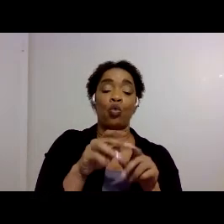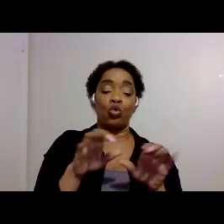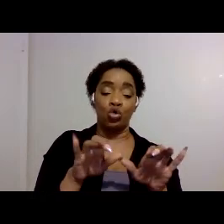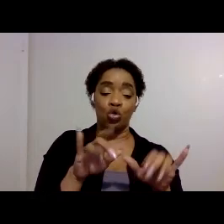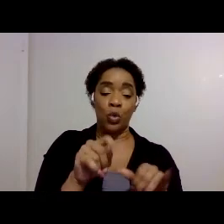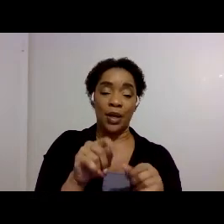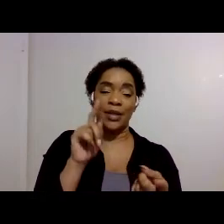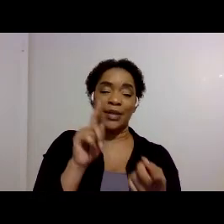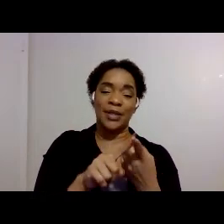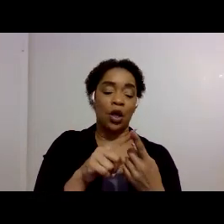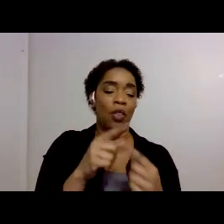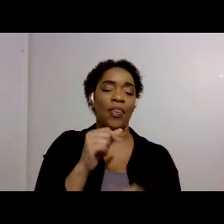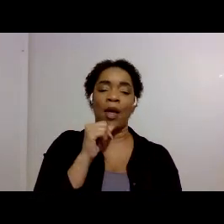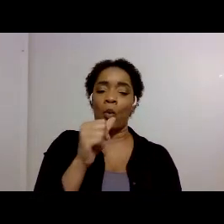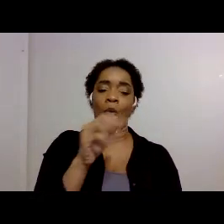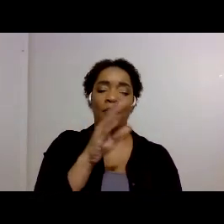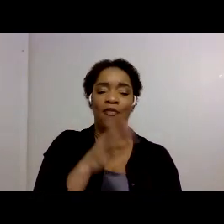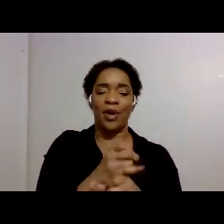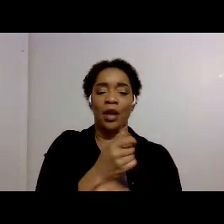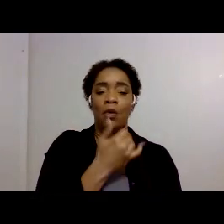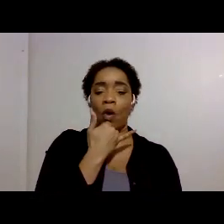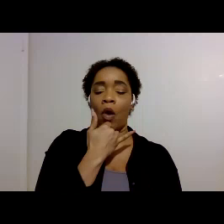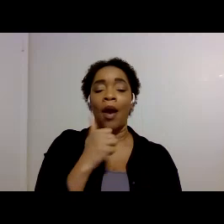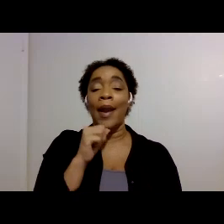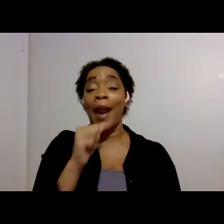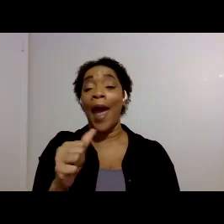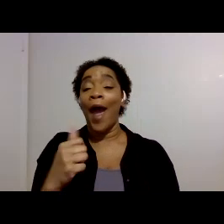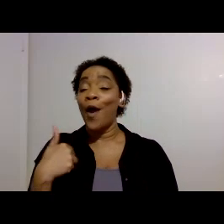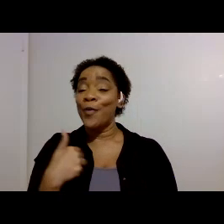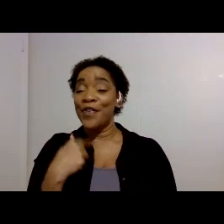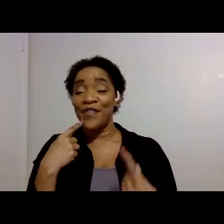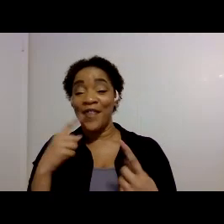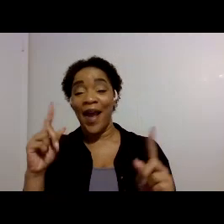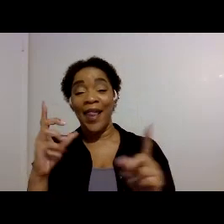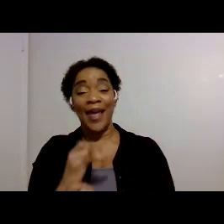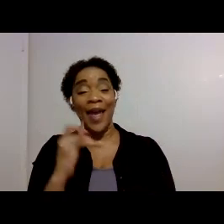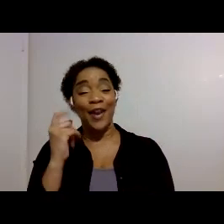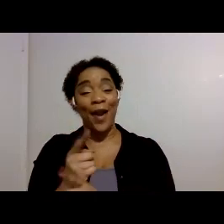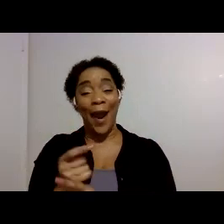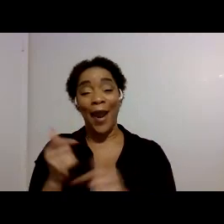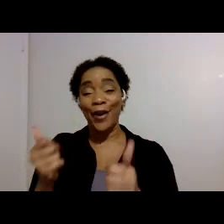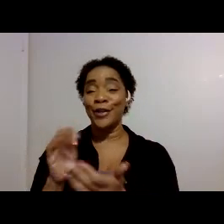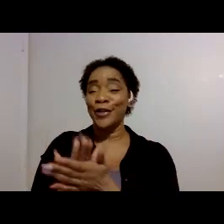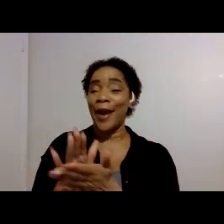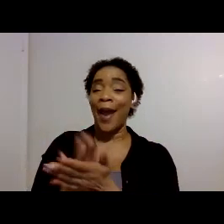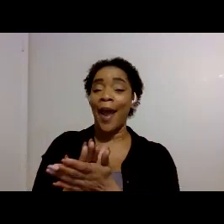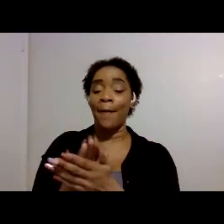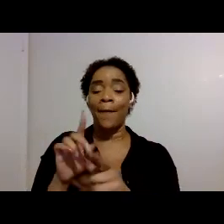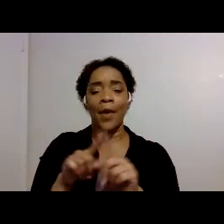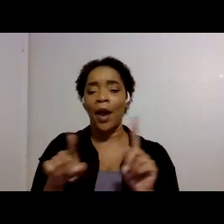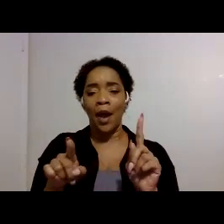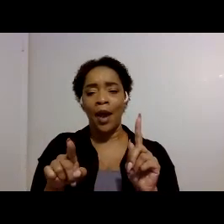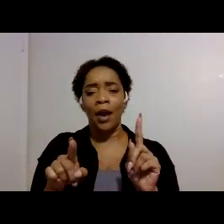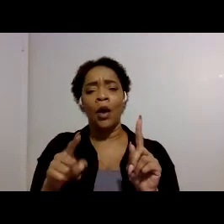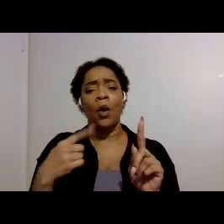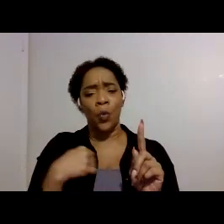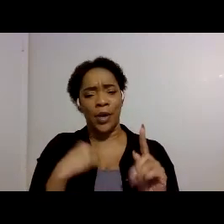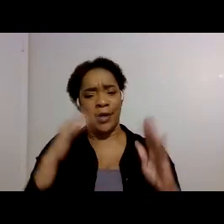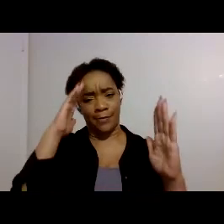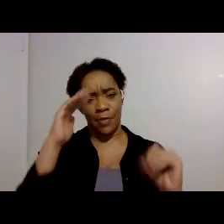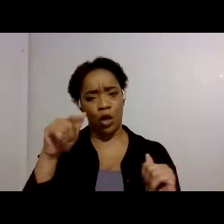right. Oh, we did a good job. To where it's expected for you to do a good job. You're expected to go out when this goes off, we